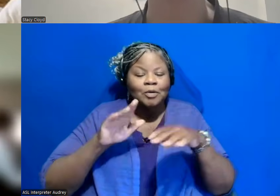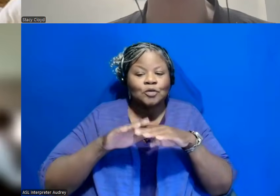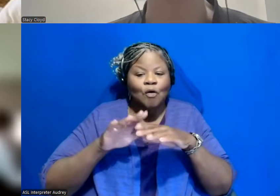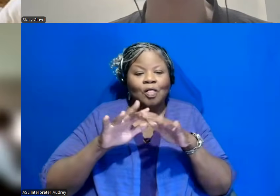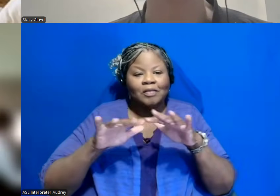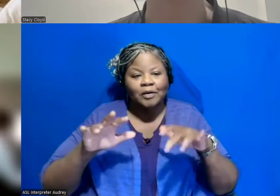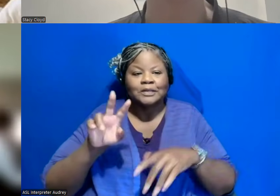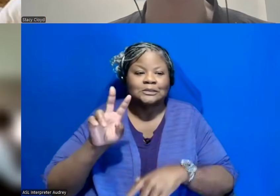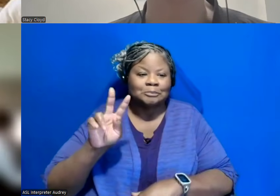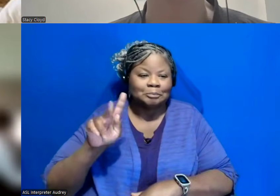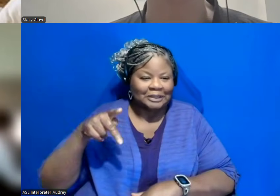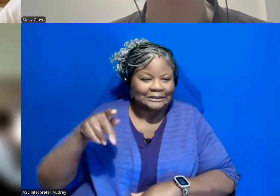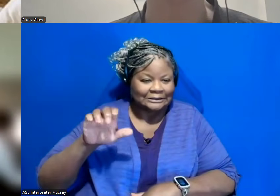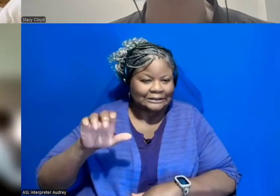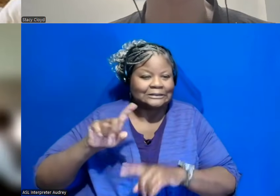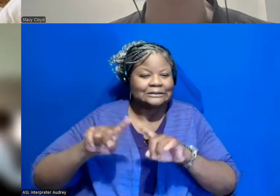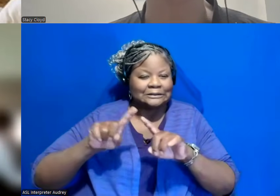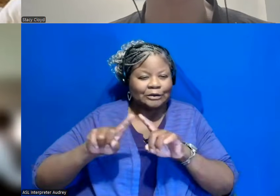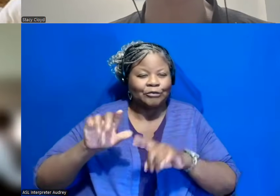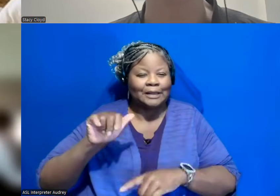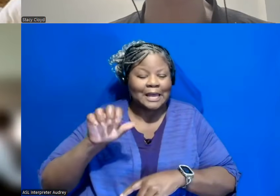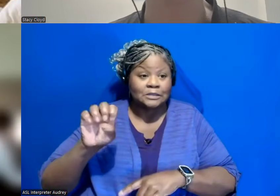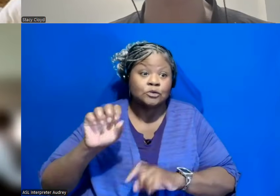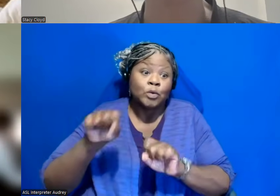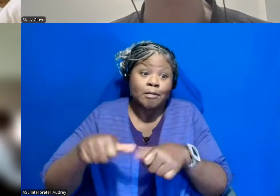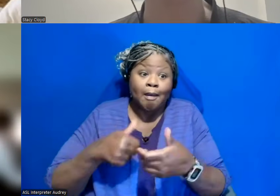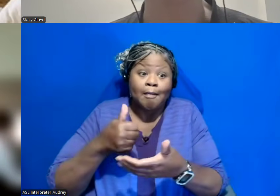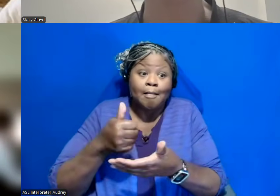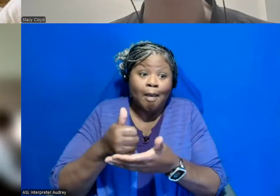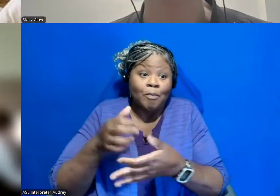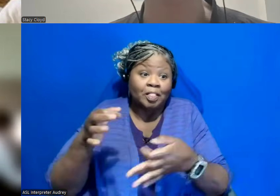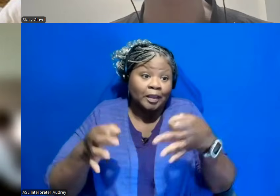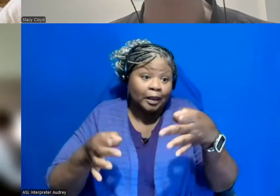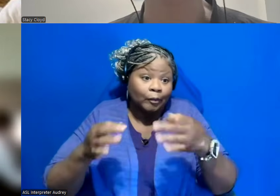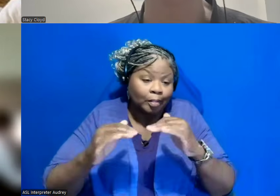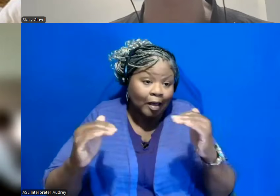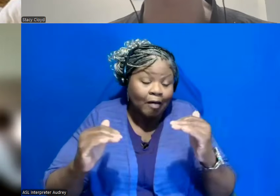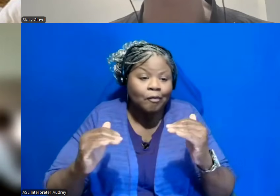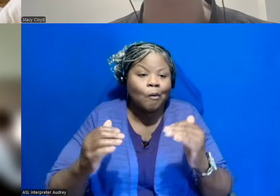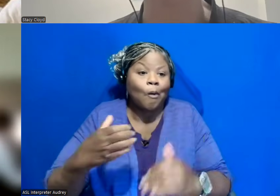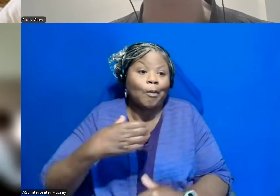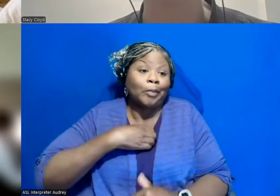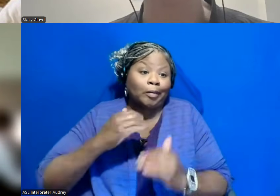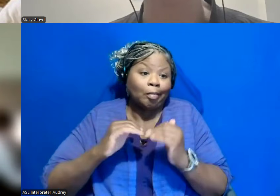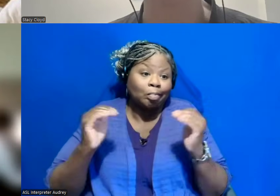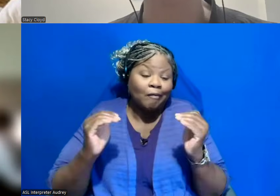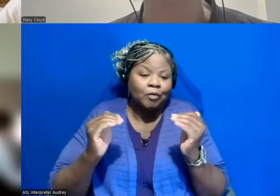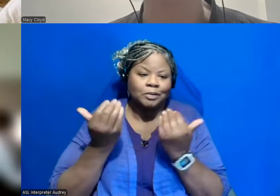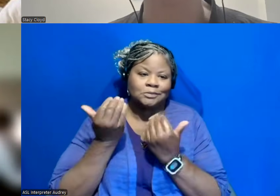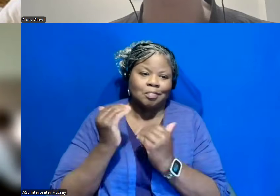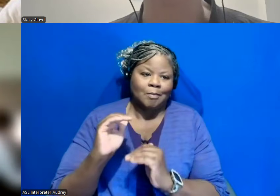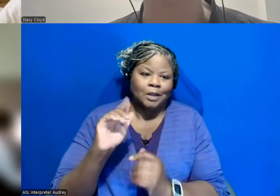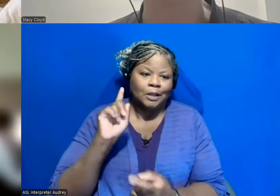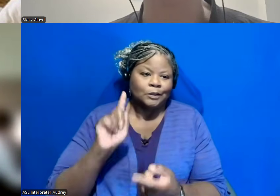different specific cases. So we can help at hearings levels or even appeals council levels, but it's really limited